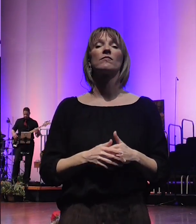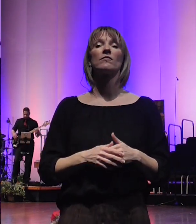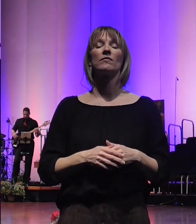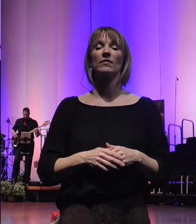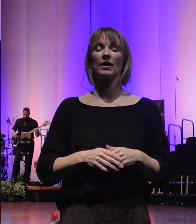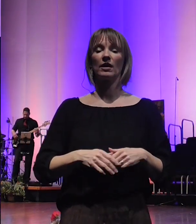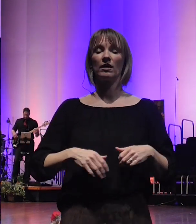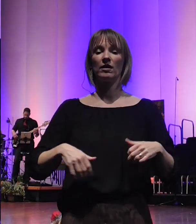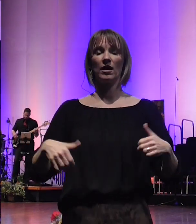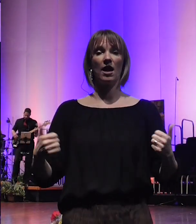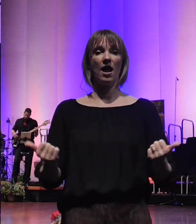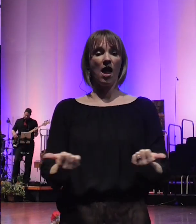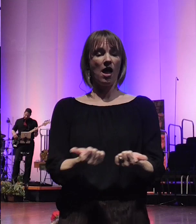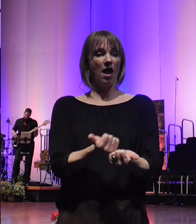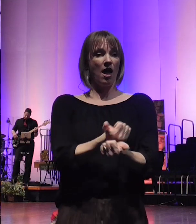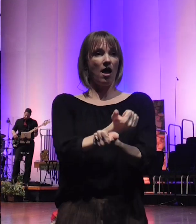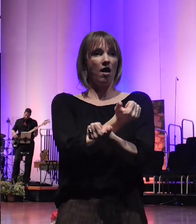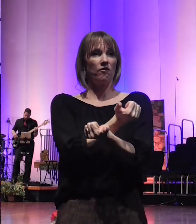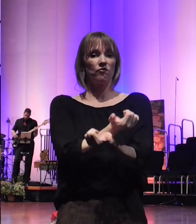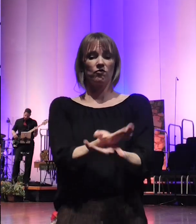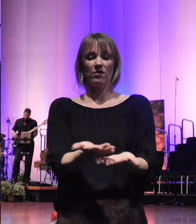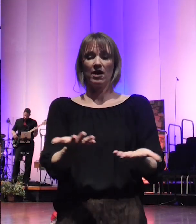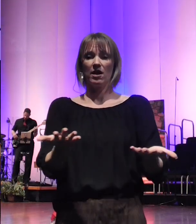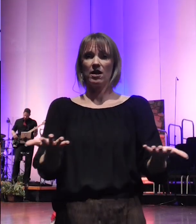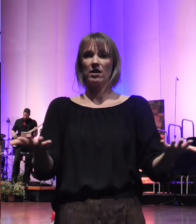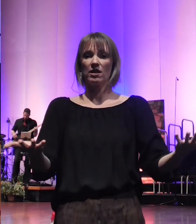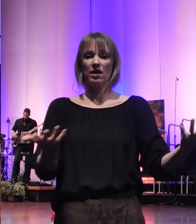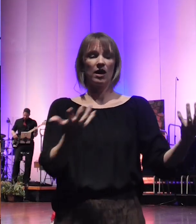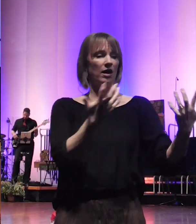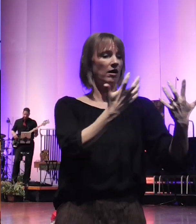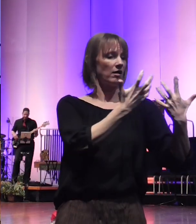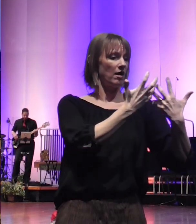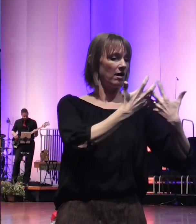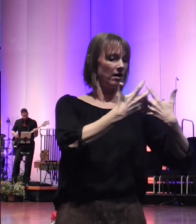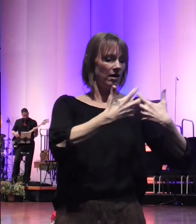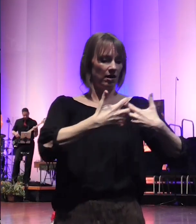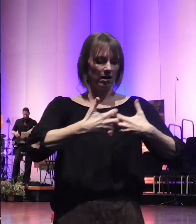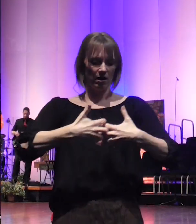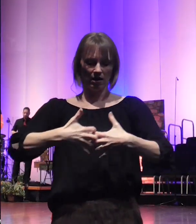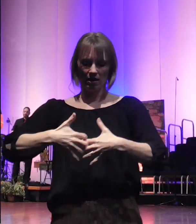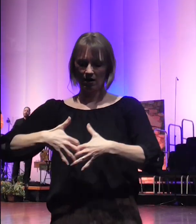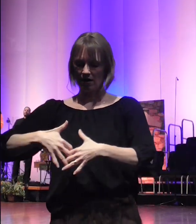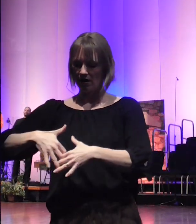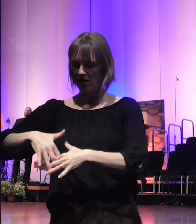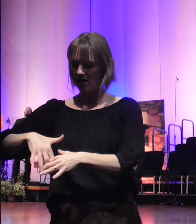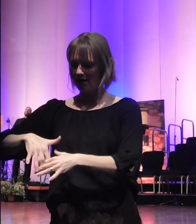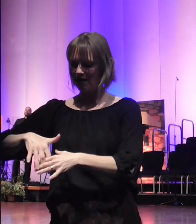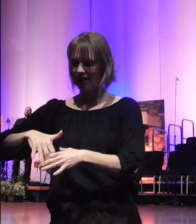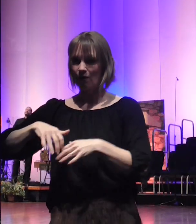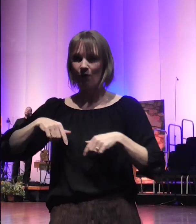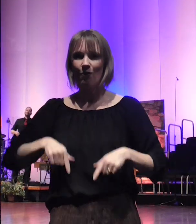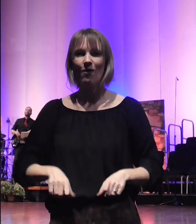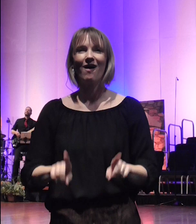Everything falls into place when I pray.